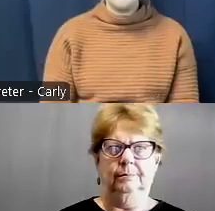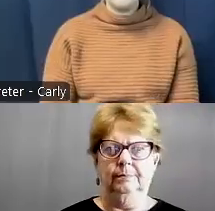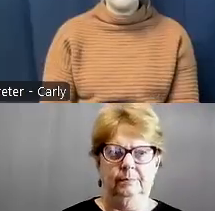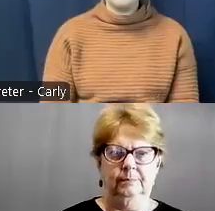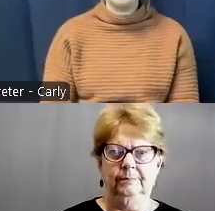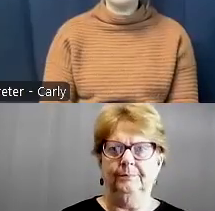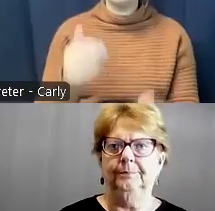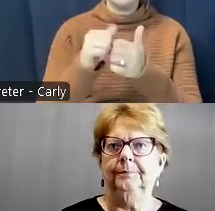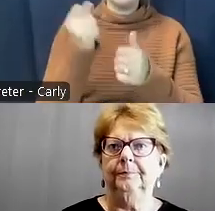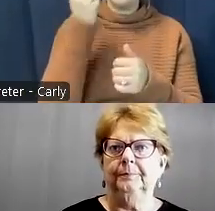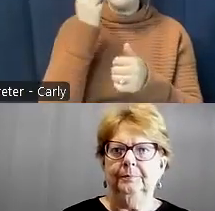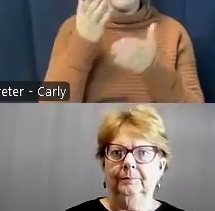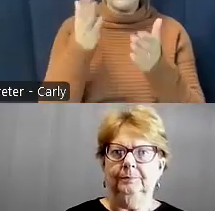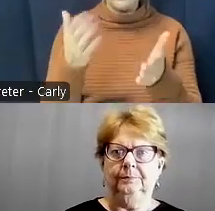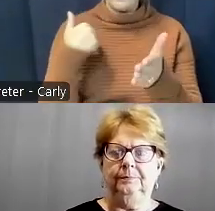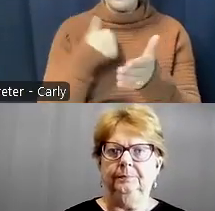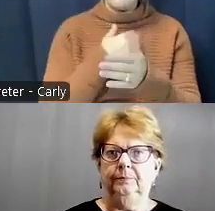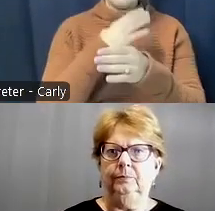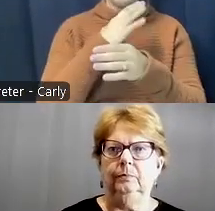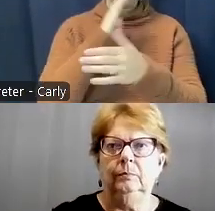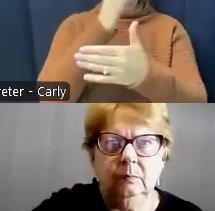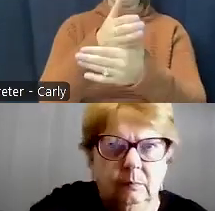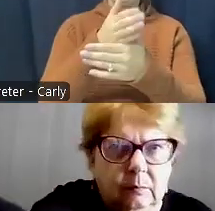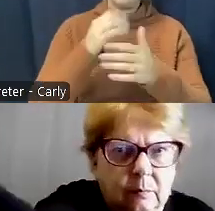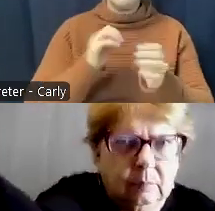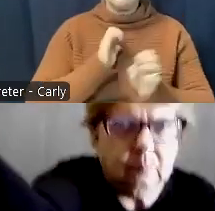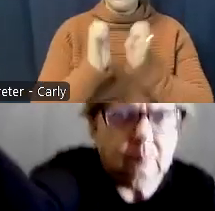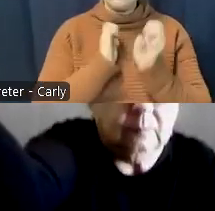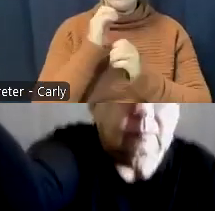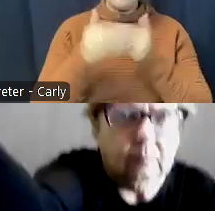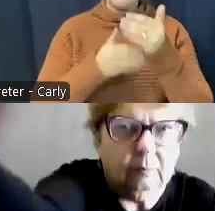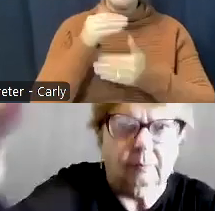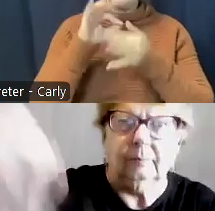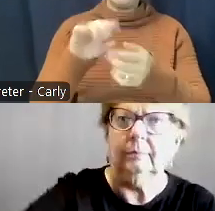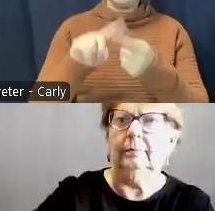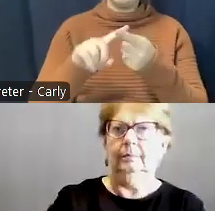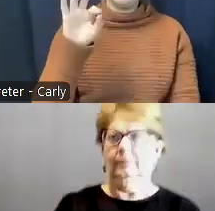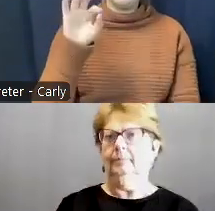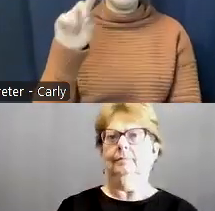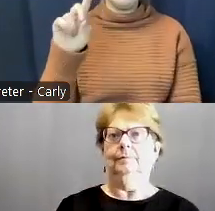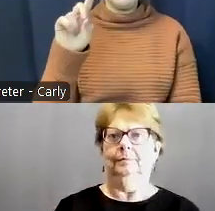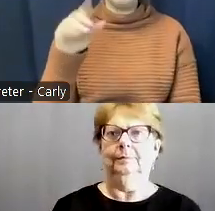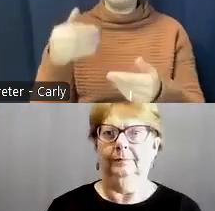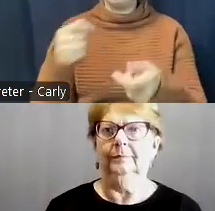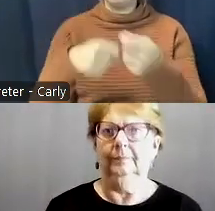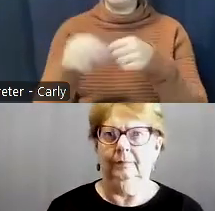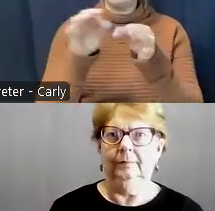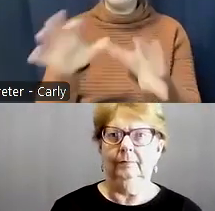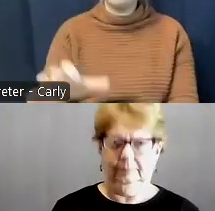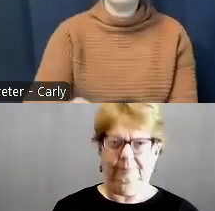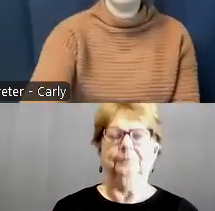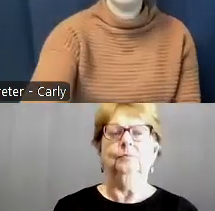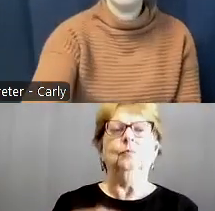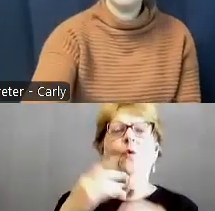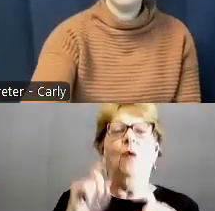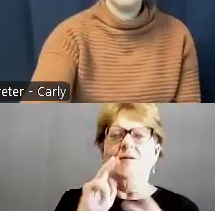So, how to understand the ways in which disrupted emotional processing relates to FND? To begin, we need to look at how